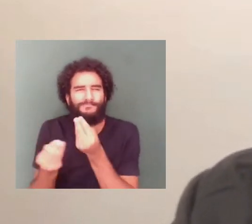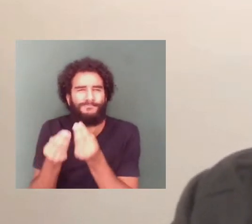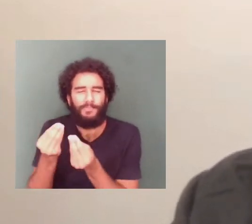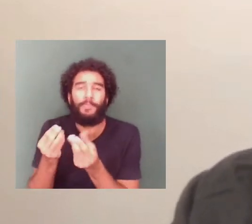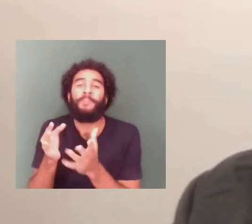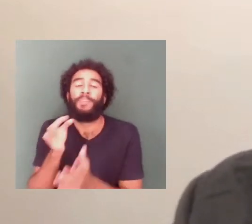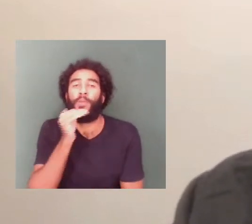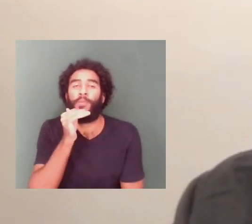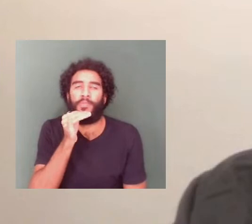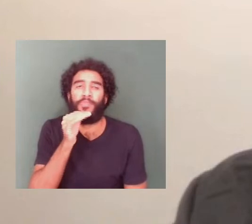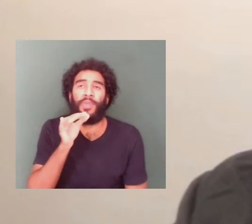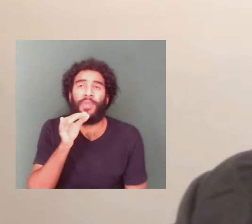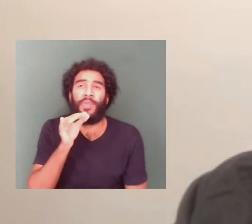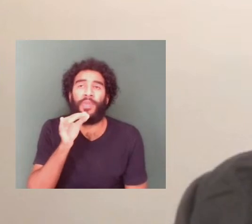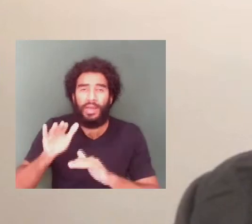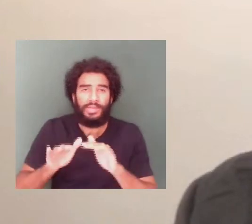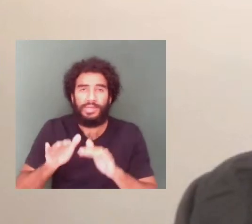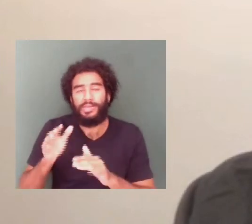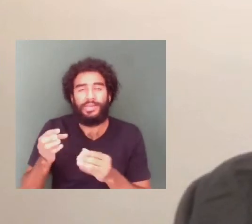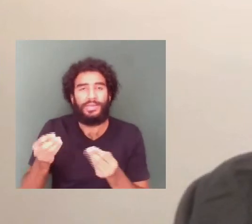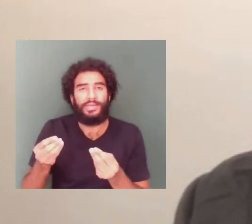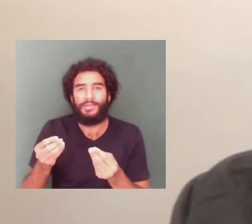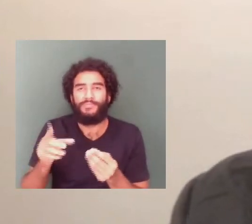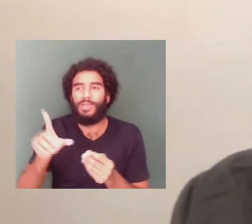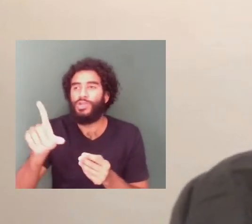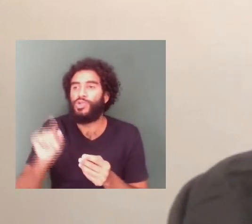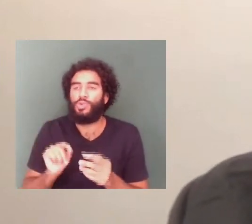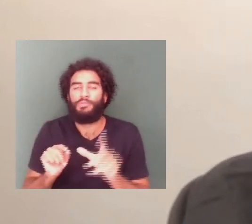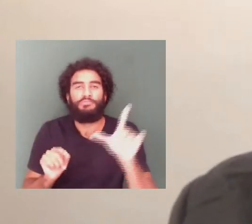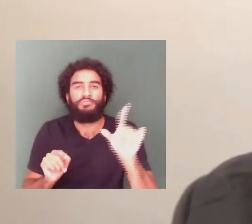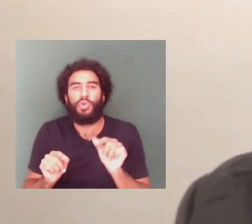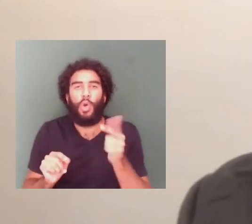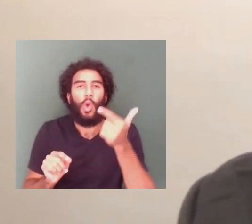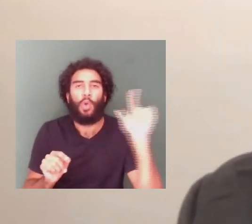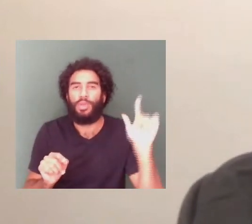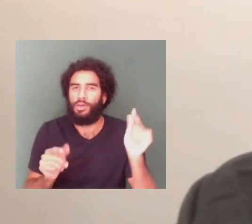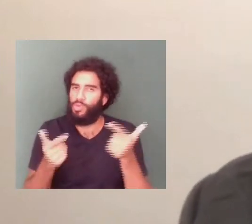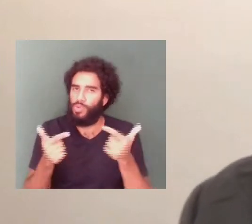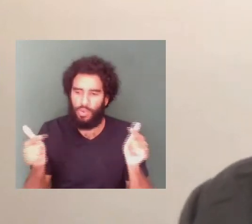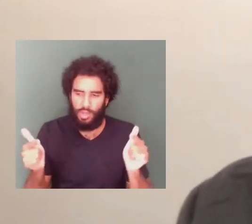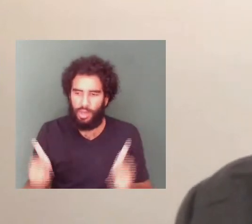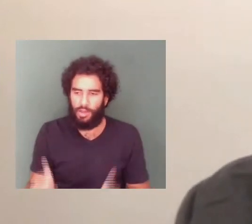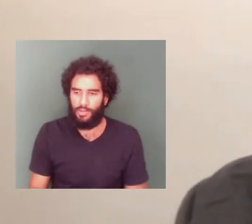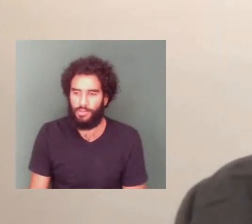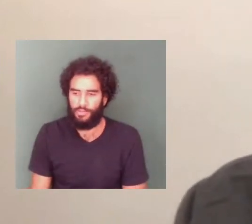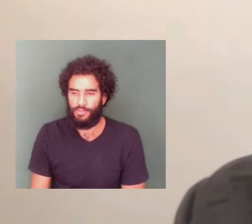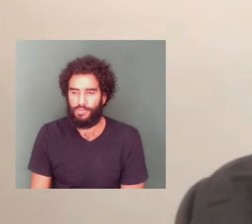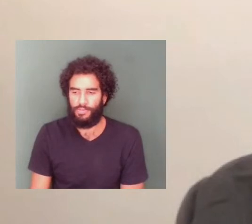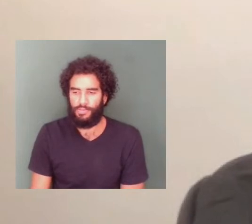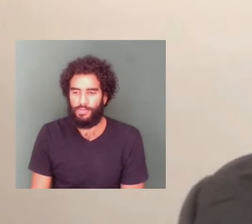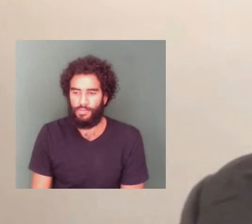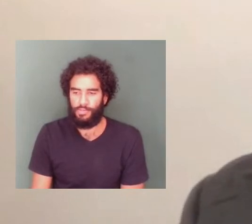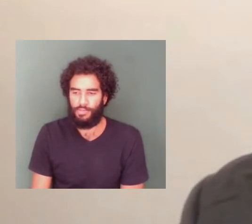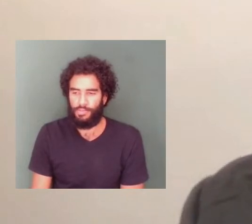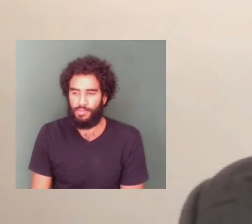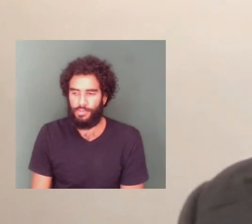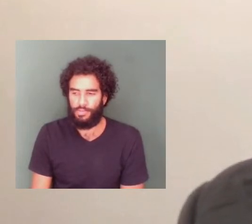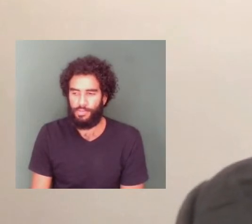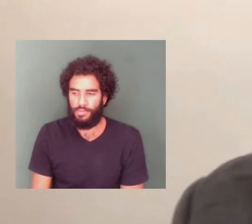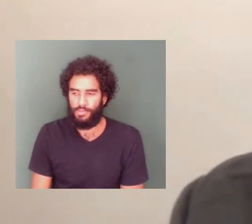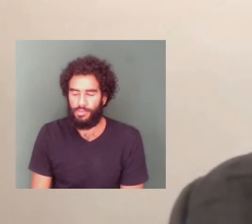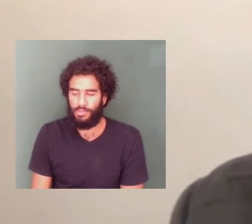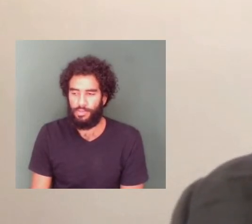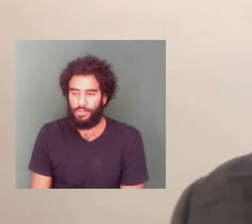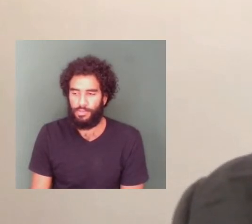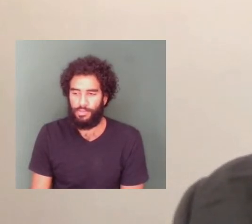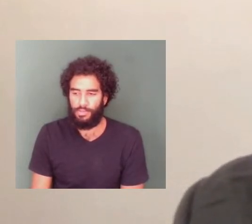with this when a lot of the time we don't have other options? The question is in English. I